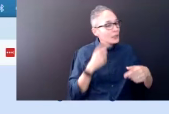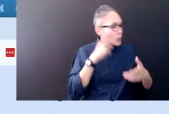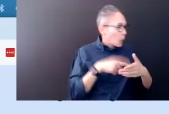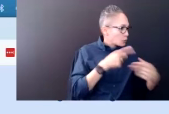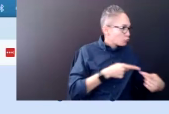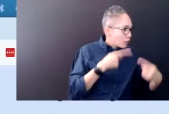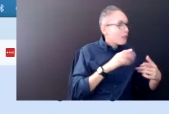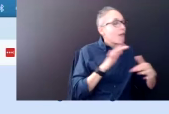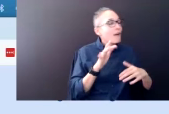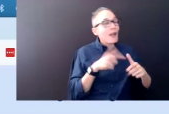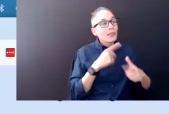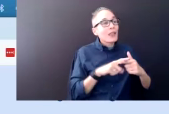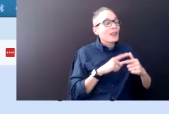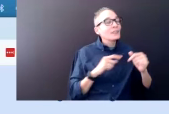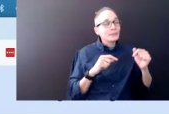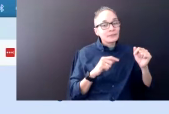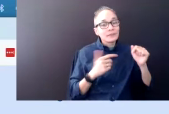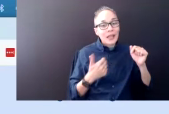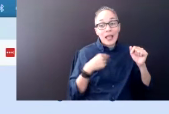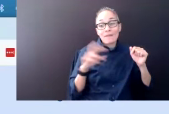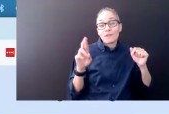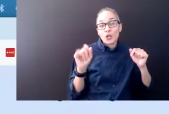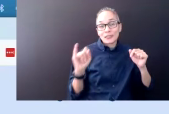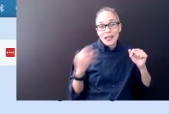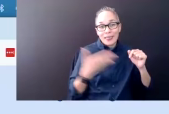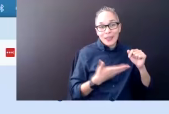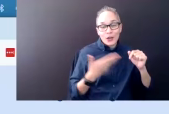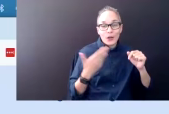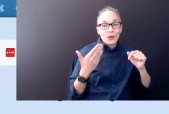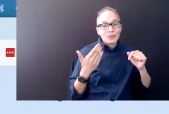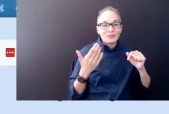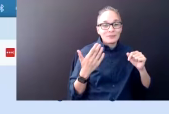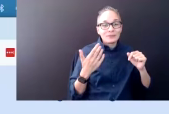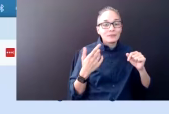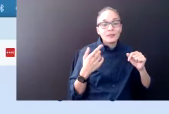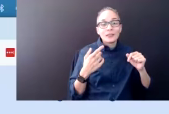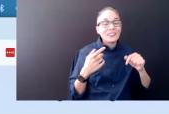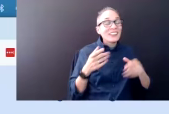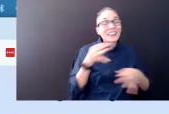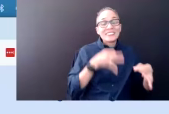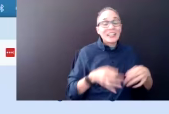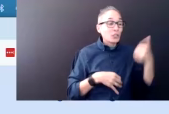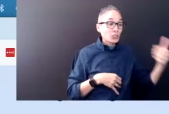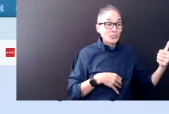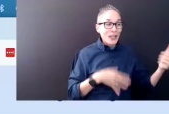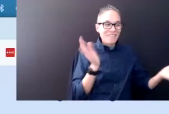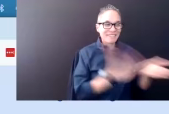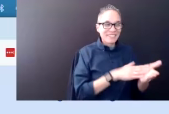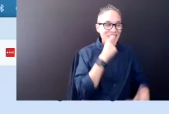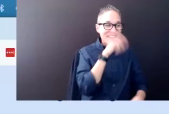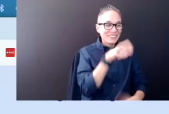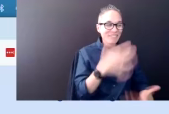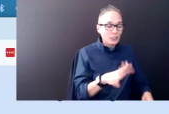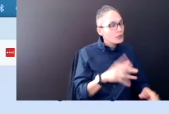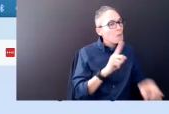little more insight into it. And then I have RSI there, kind of giving instead of just saying, good job, great answer, it's more like,